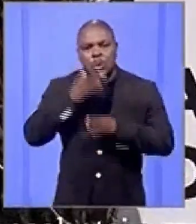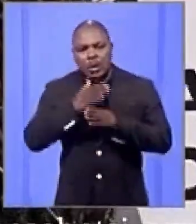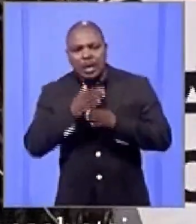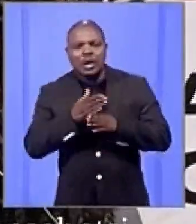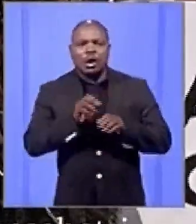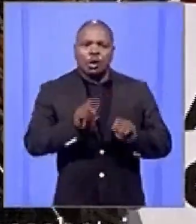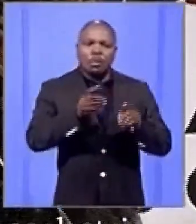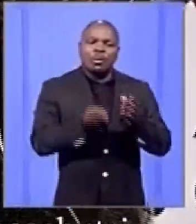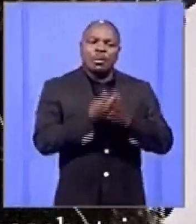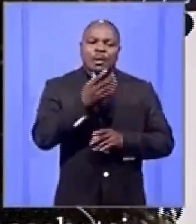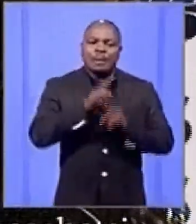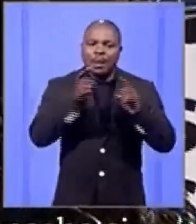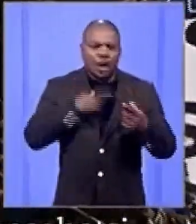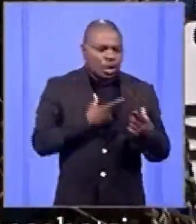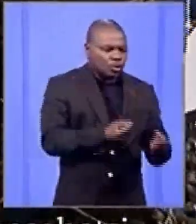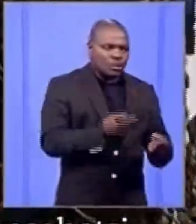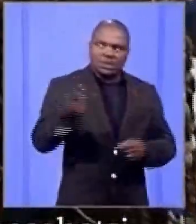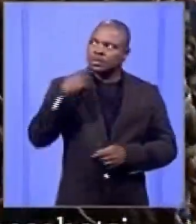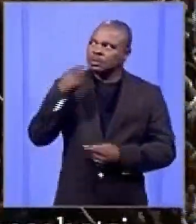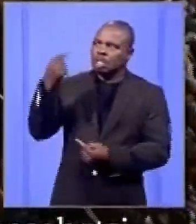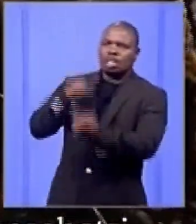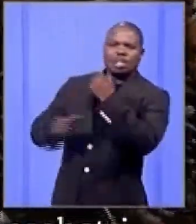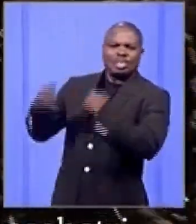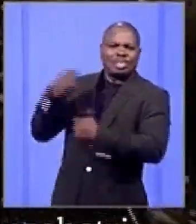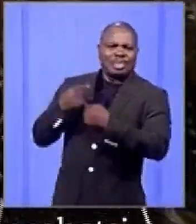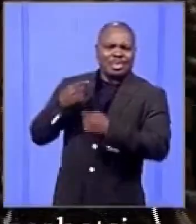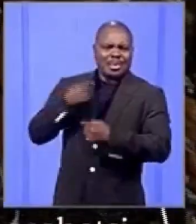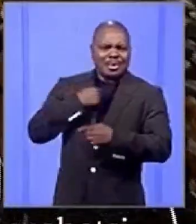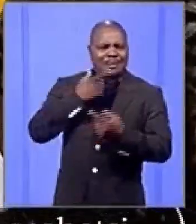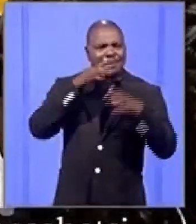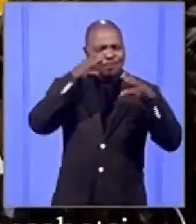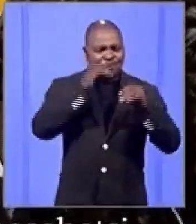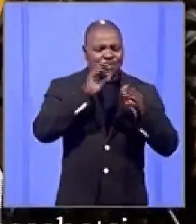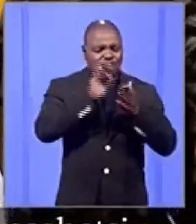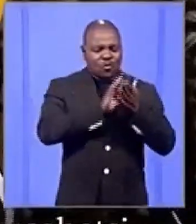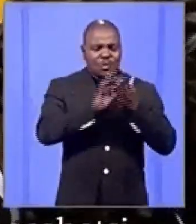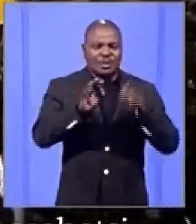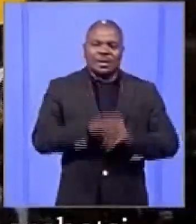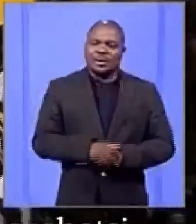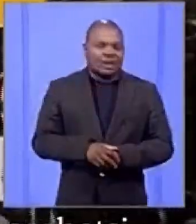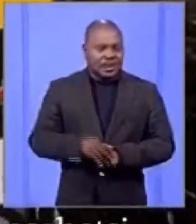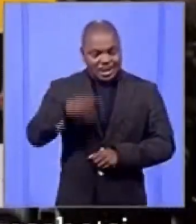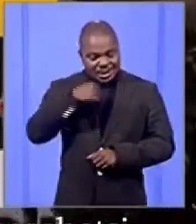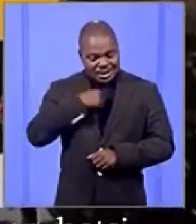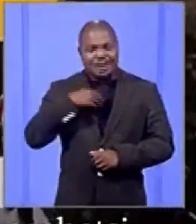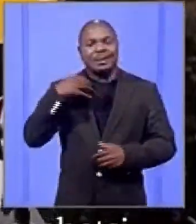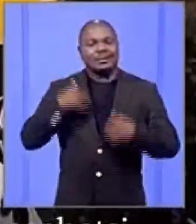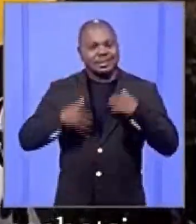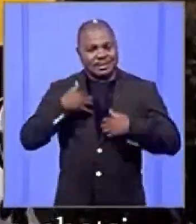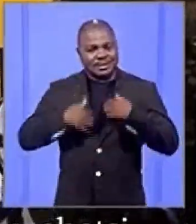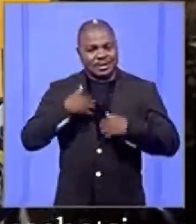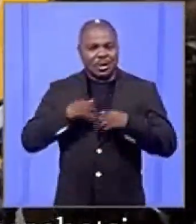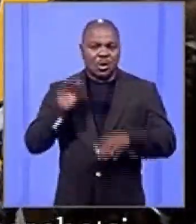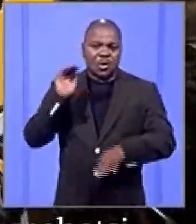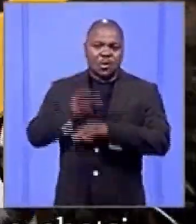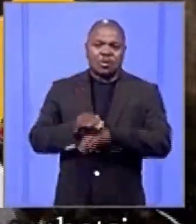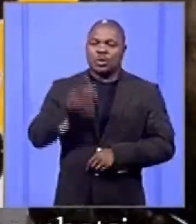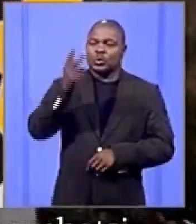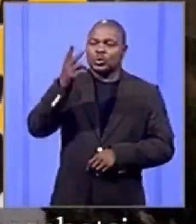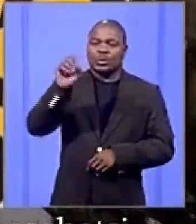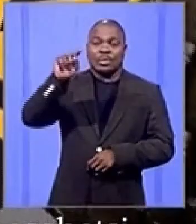of electioneering. Our mission is to ensure that young people in Gauteng get opportunities. I'm excited. More than 20,000 of them are